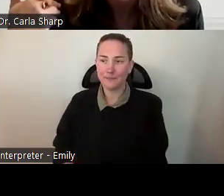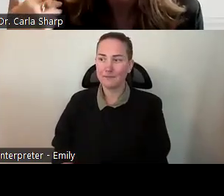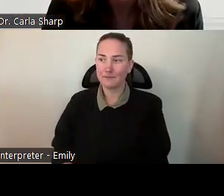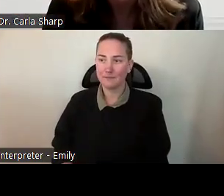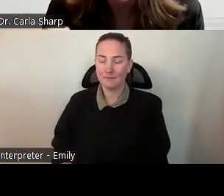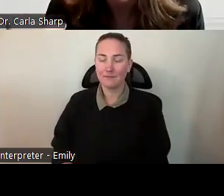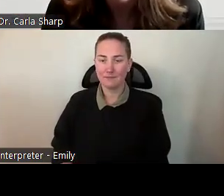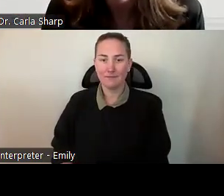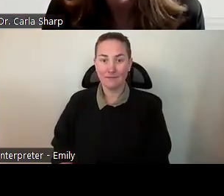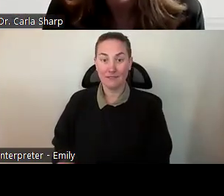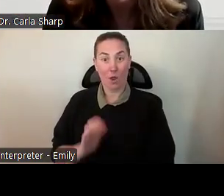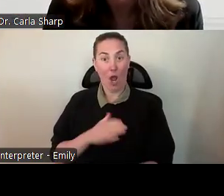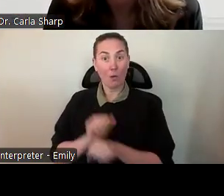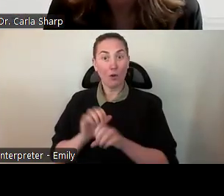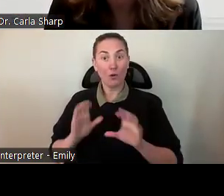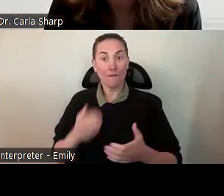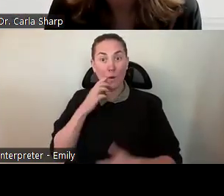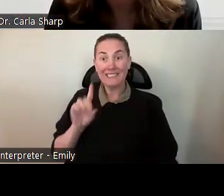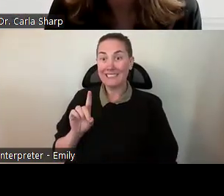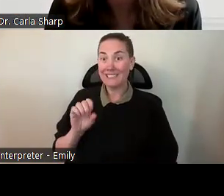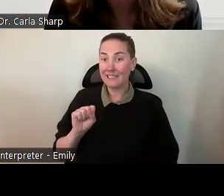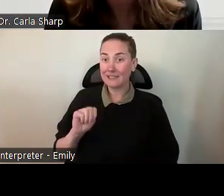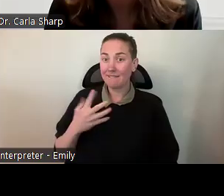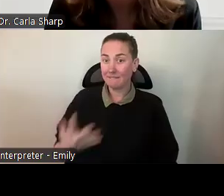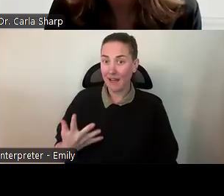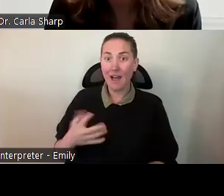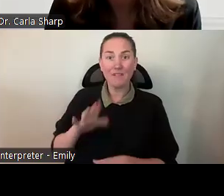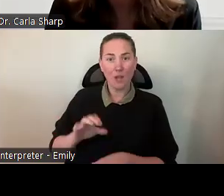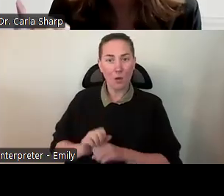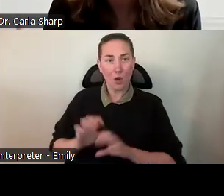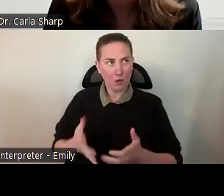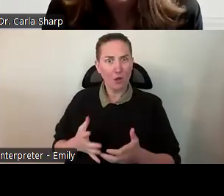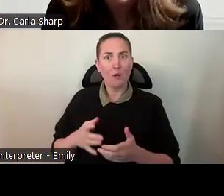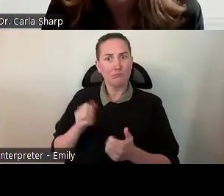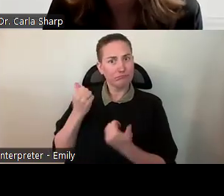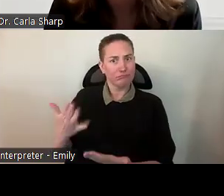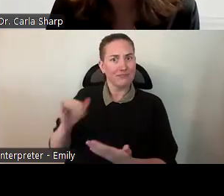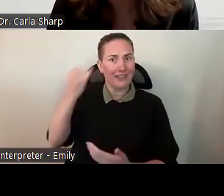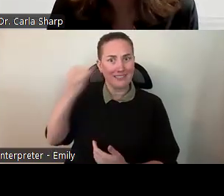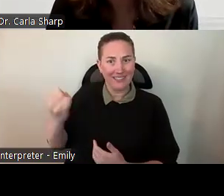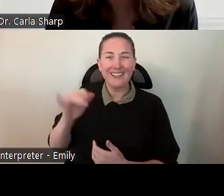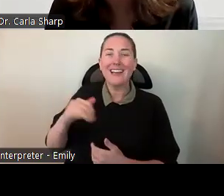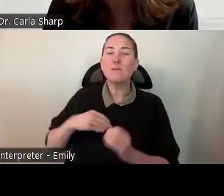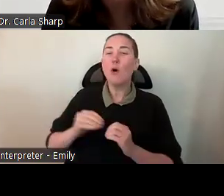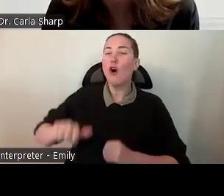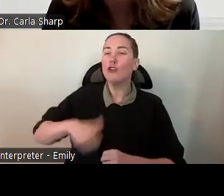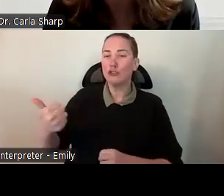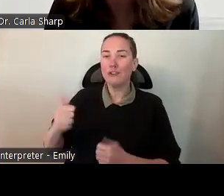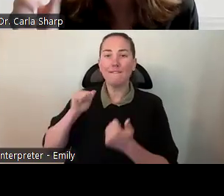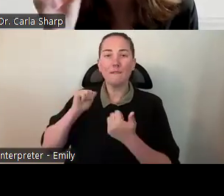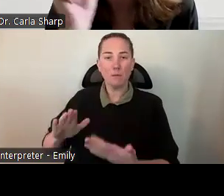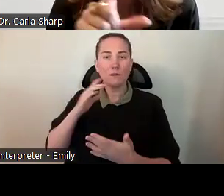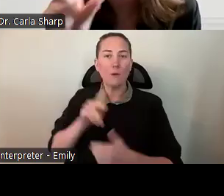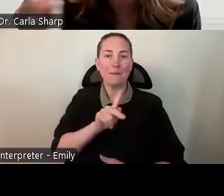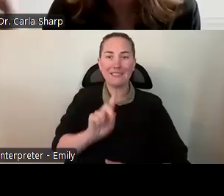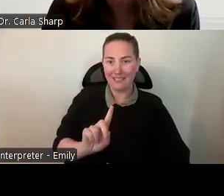the work group for the DSM-5 suggested when they came up with the alternative model for personality disorder, or